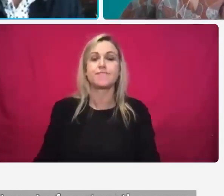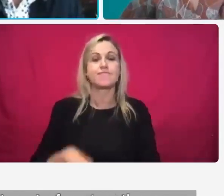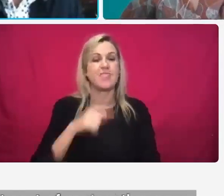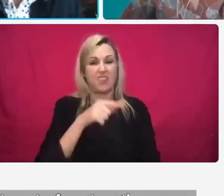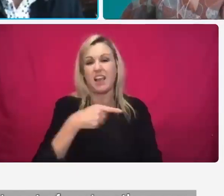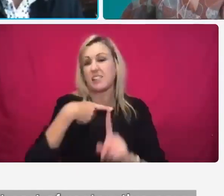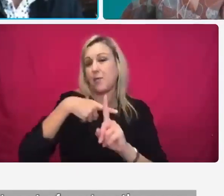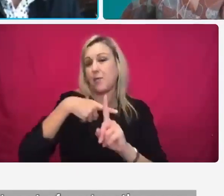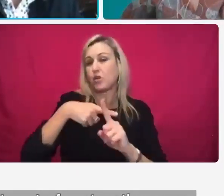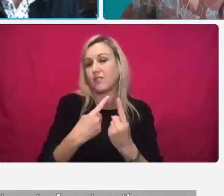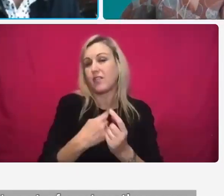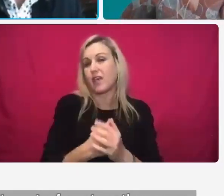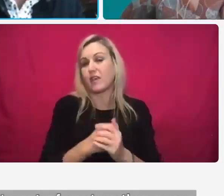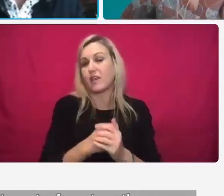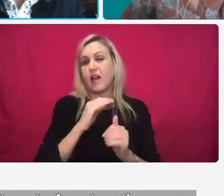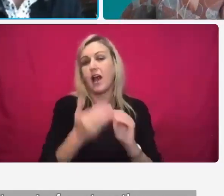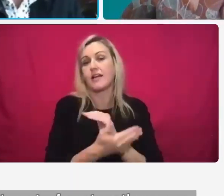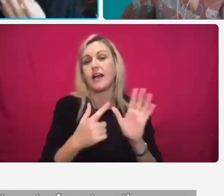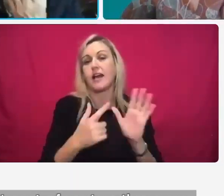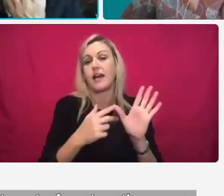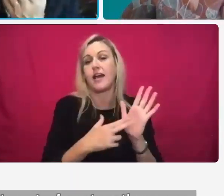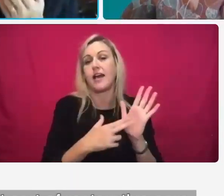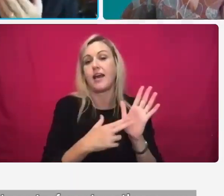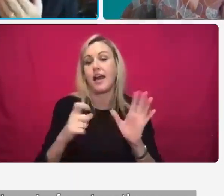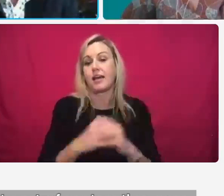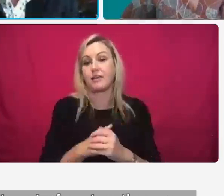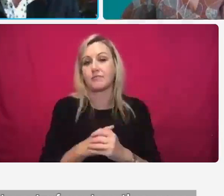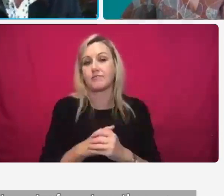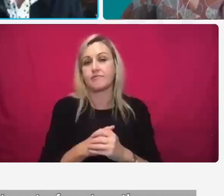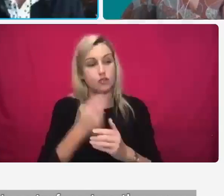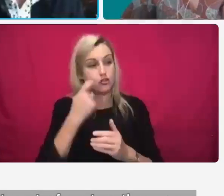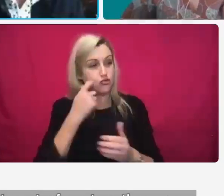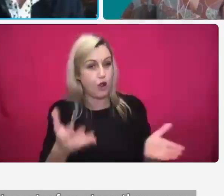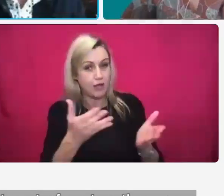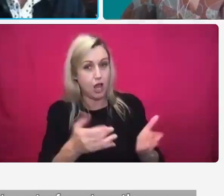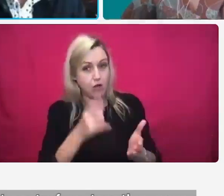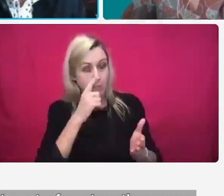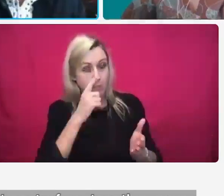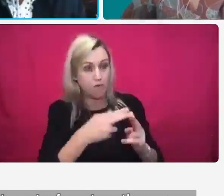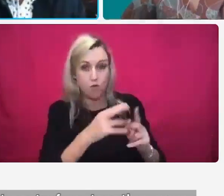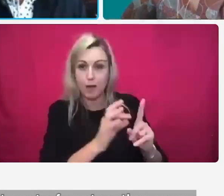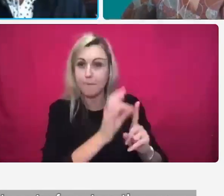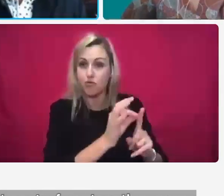of ANAC to encourage that sort of restorative care.